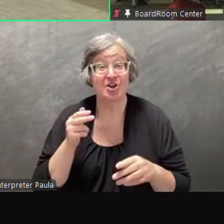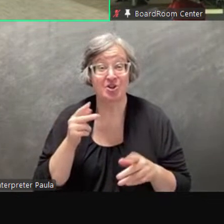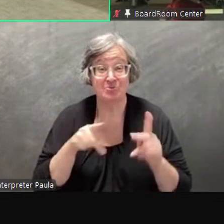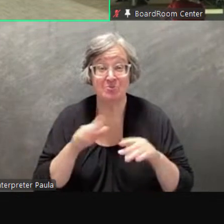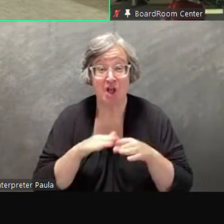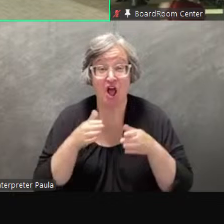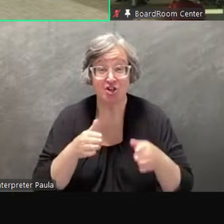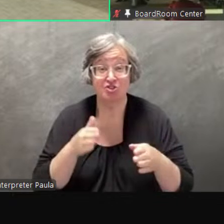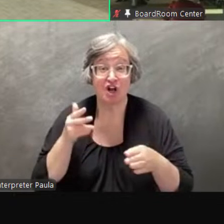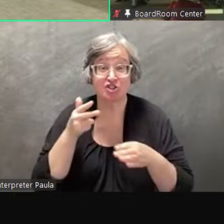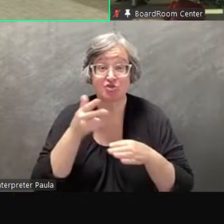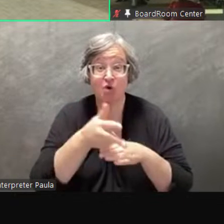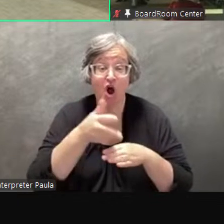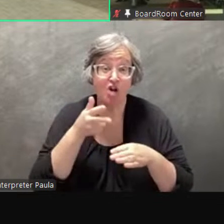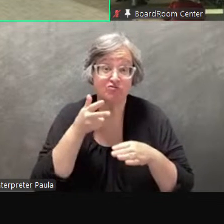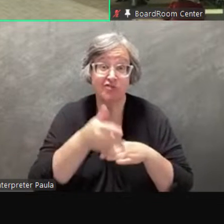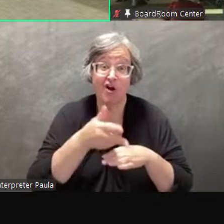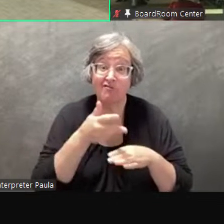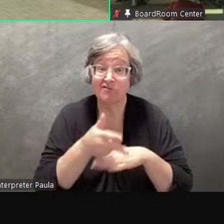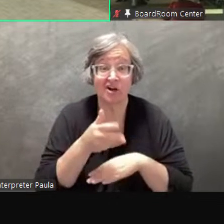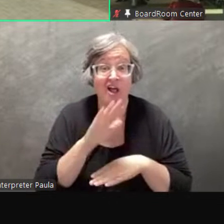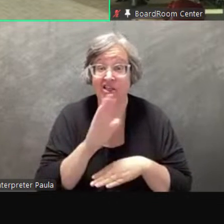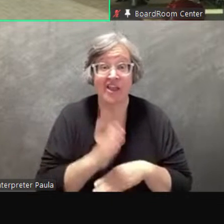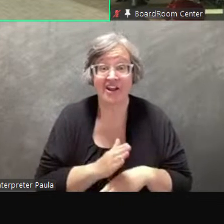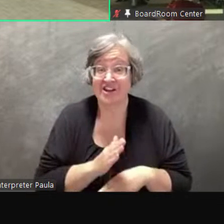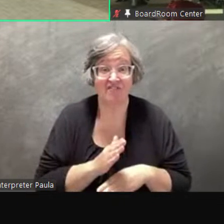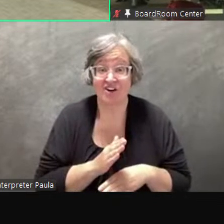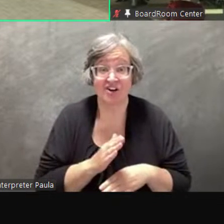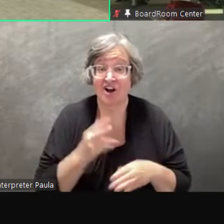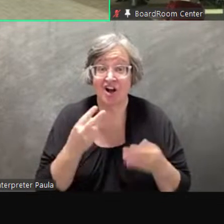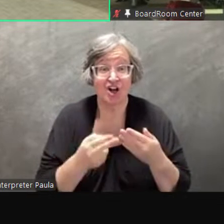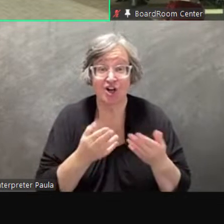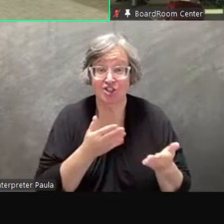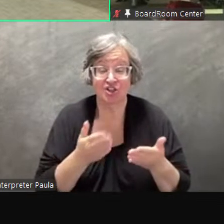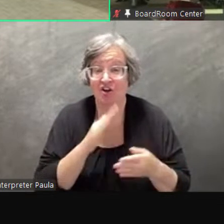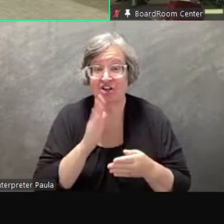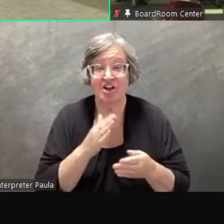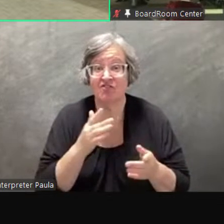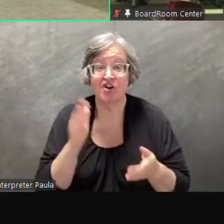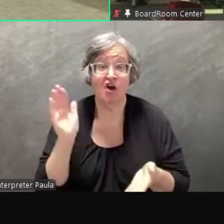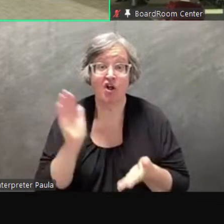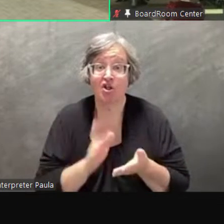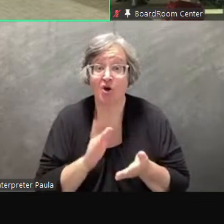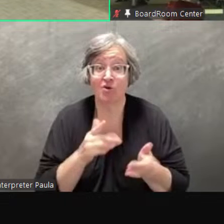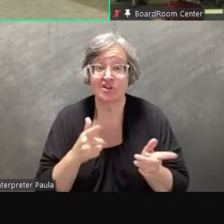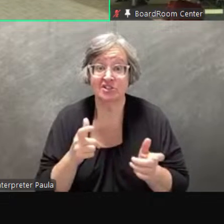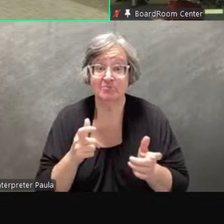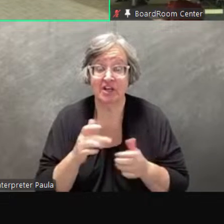and they never cut the service. They never cut the speed.